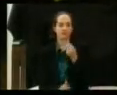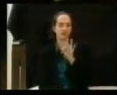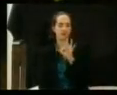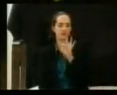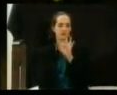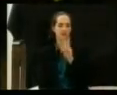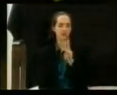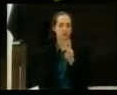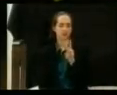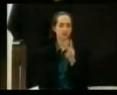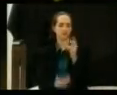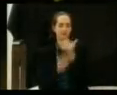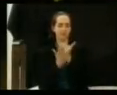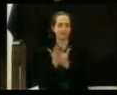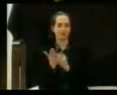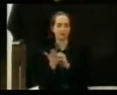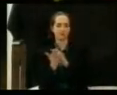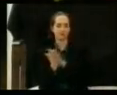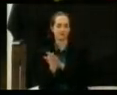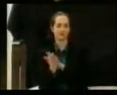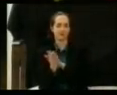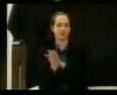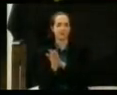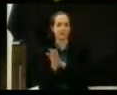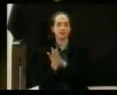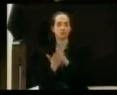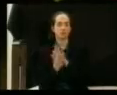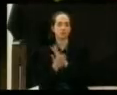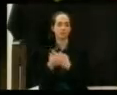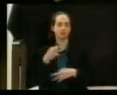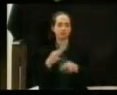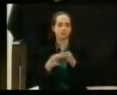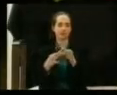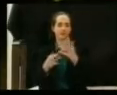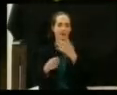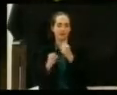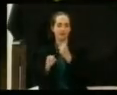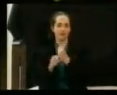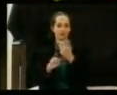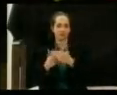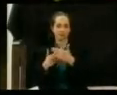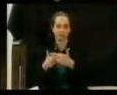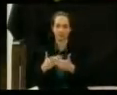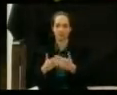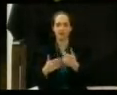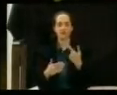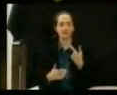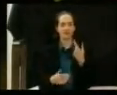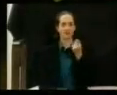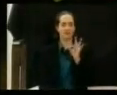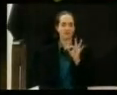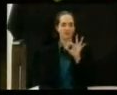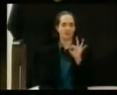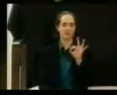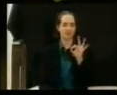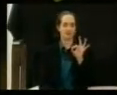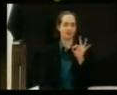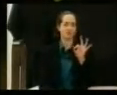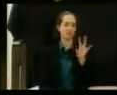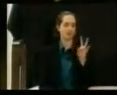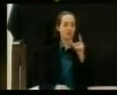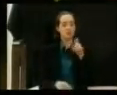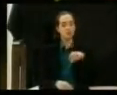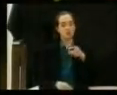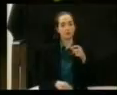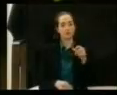to be replaced within 5 years. That would have put in 1997 we should have had a new school. Our son Gregory was born in 1997. 10